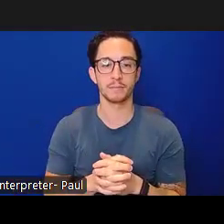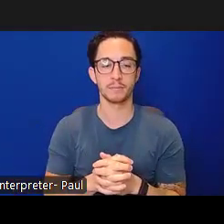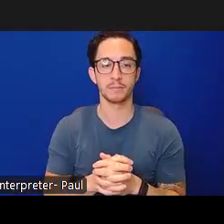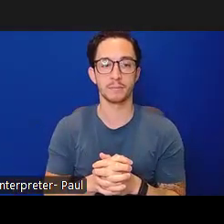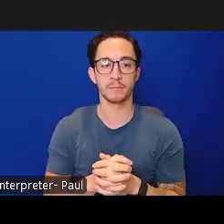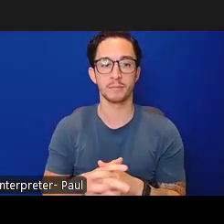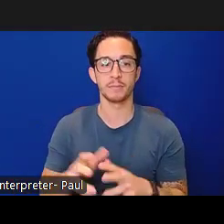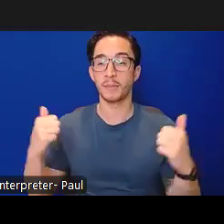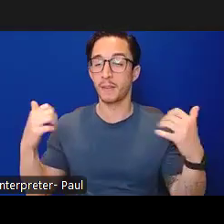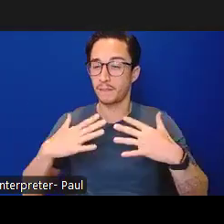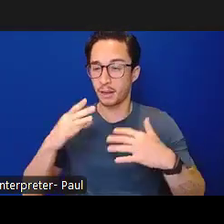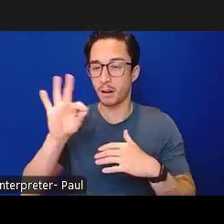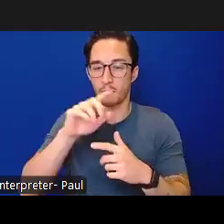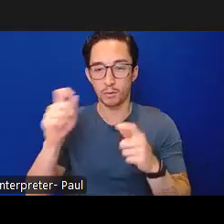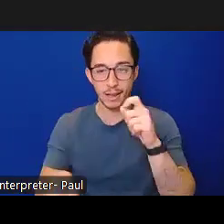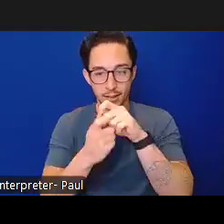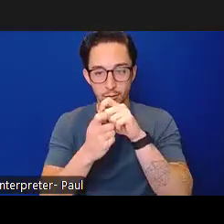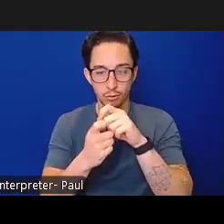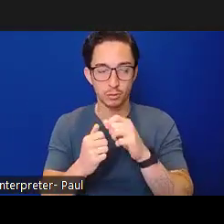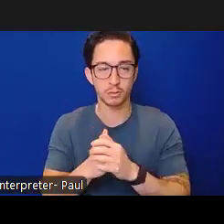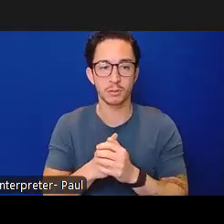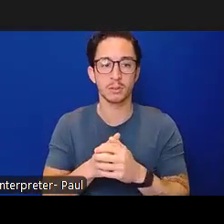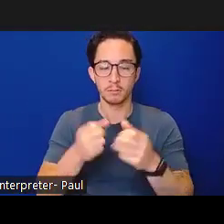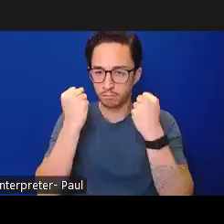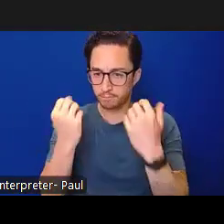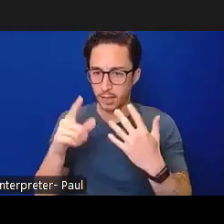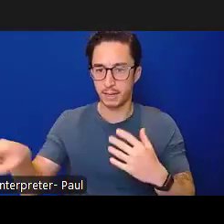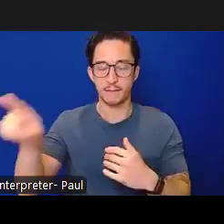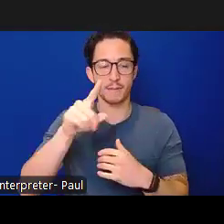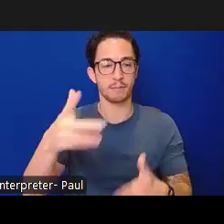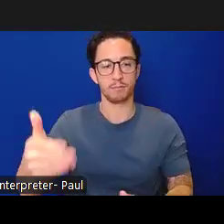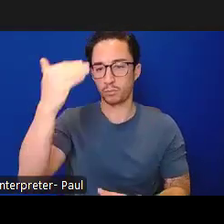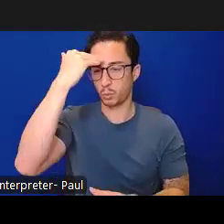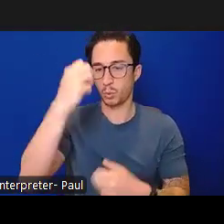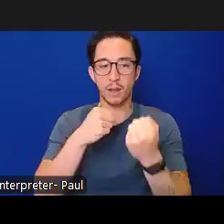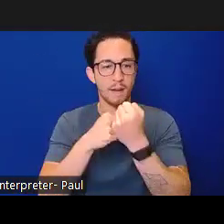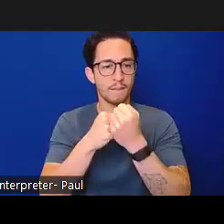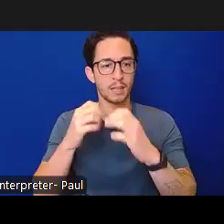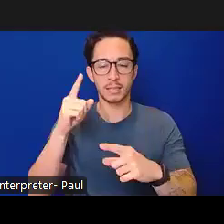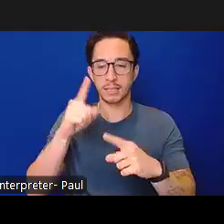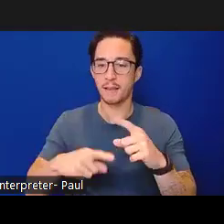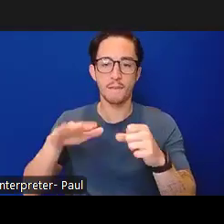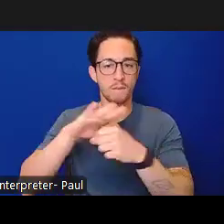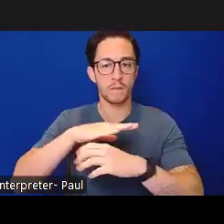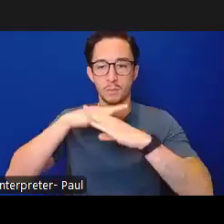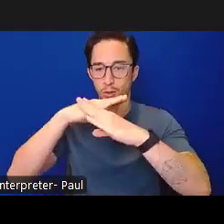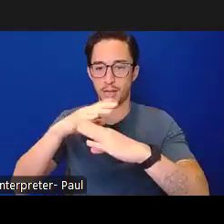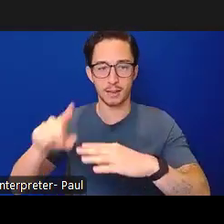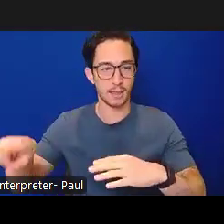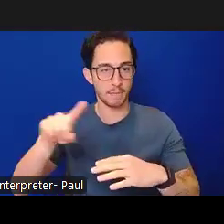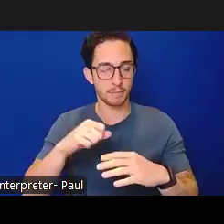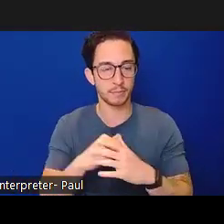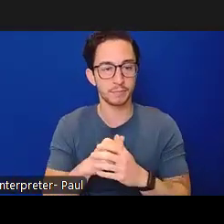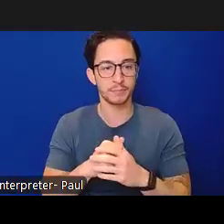The fear of retaliation. Many of them know that advocates cannot fully protect them. And